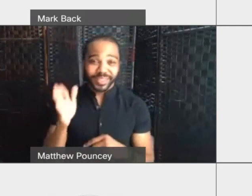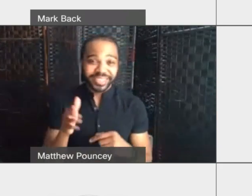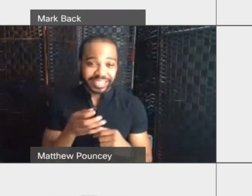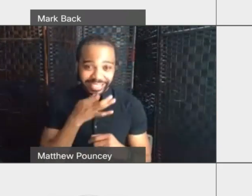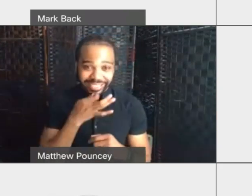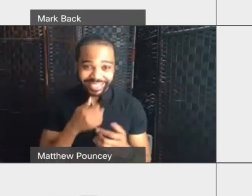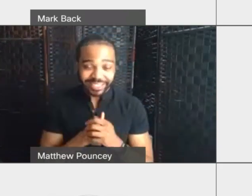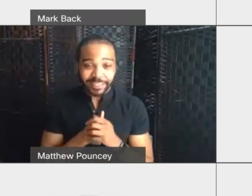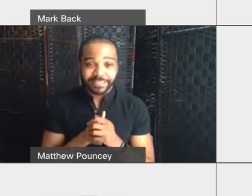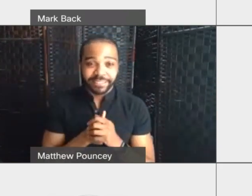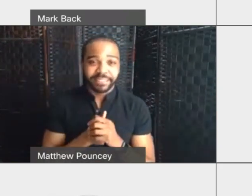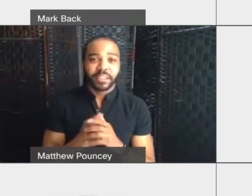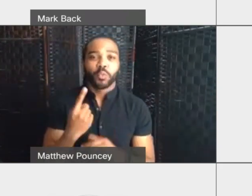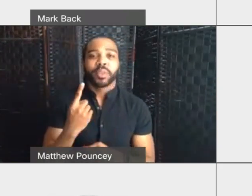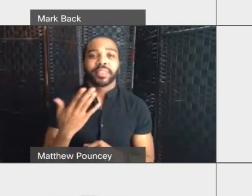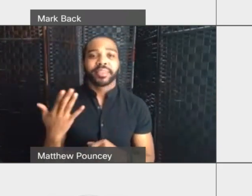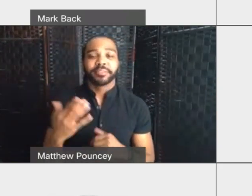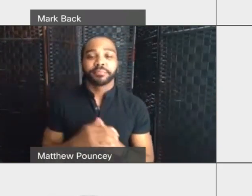Um,